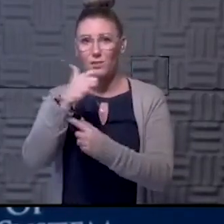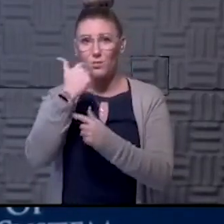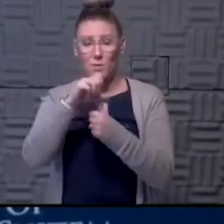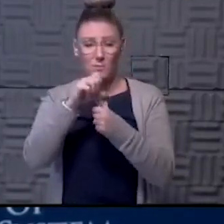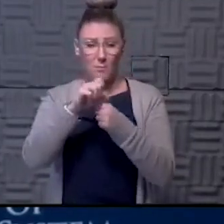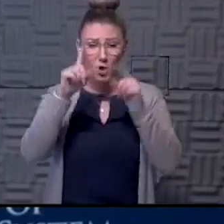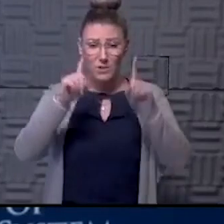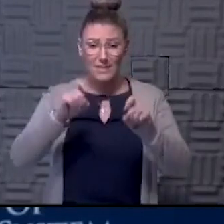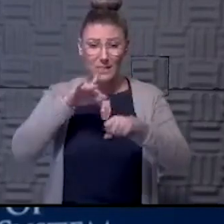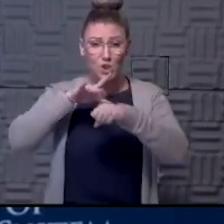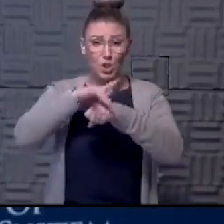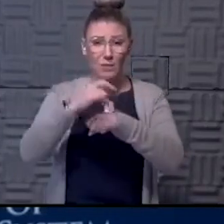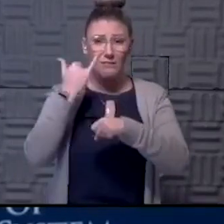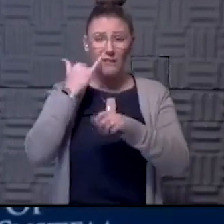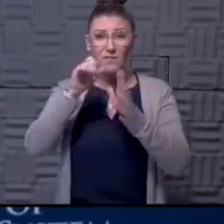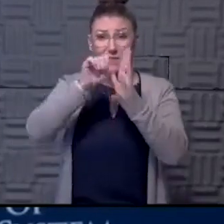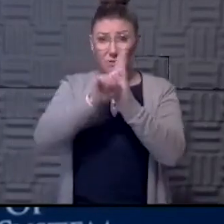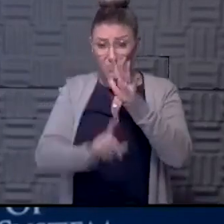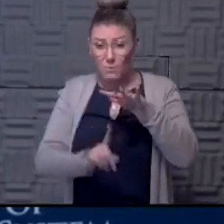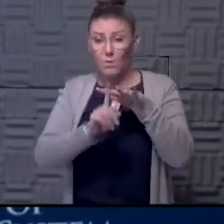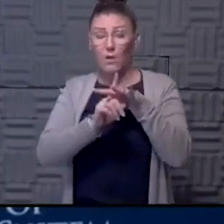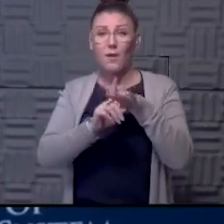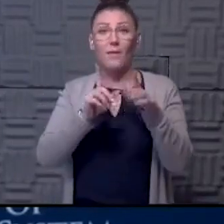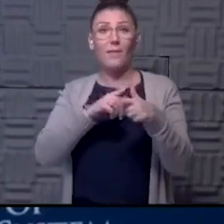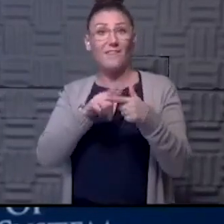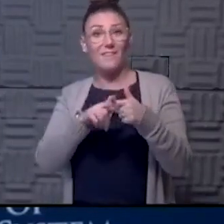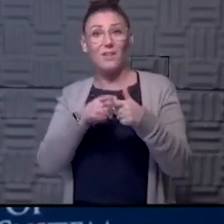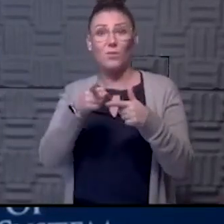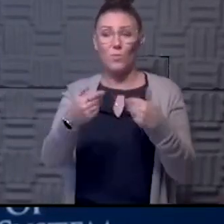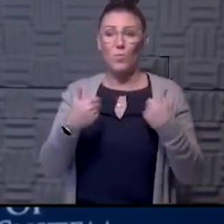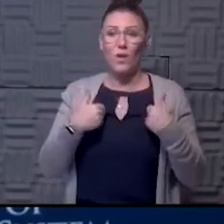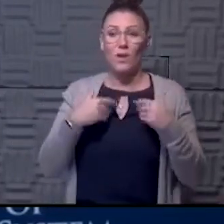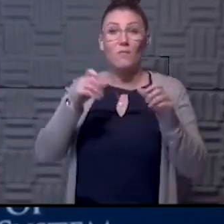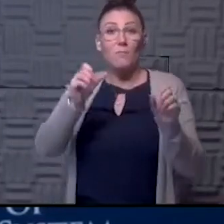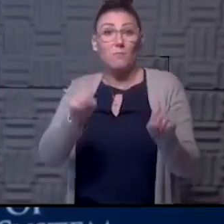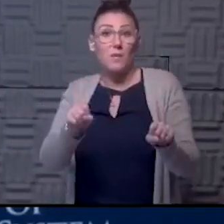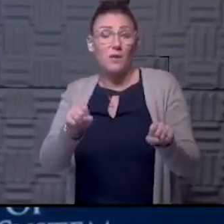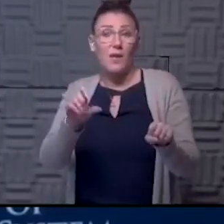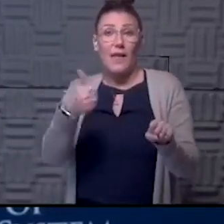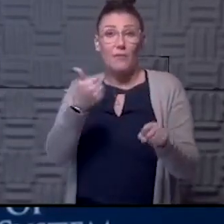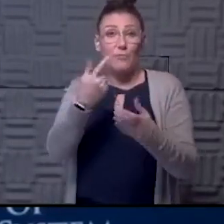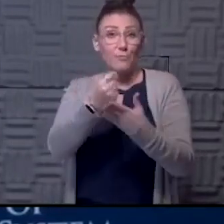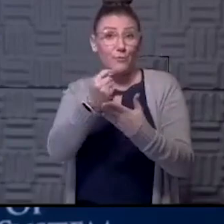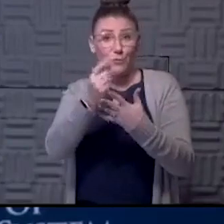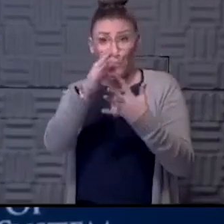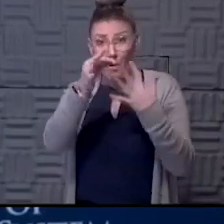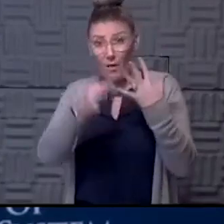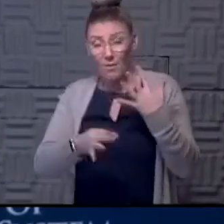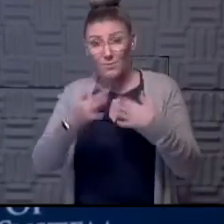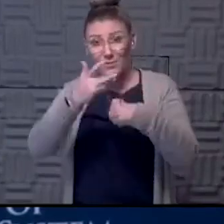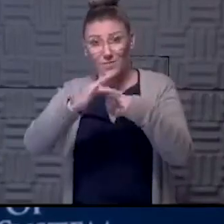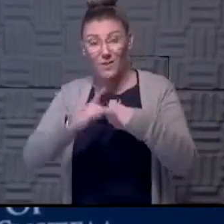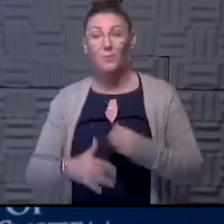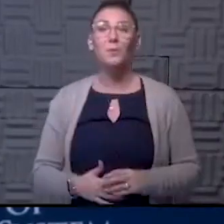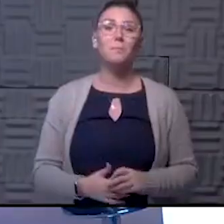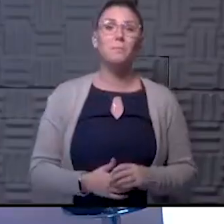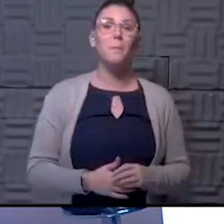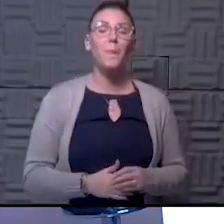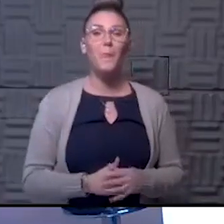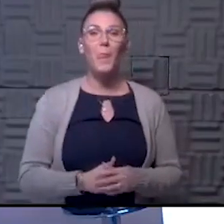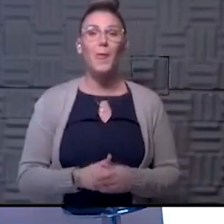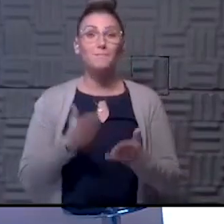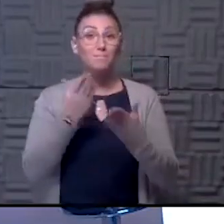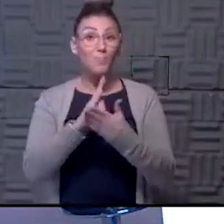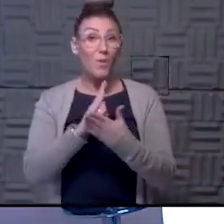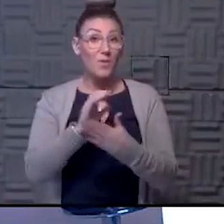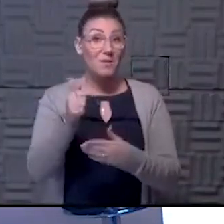you're having symptoms, and that way you have potentially some other treatment options available to you. All